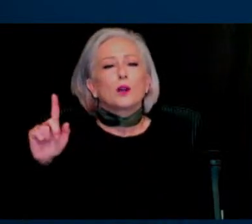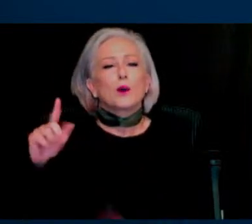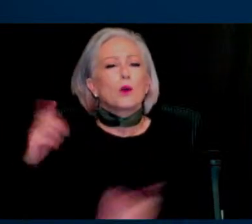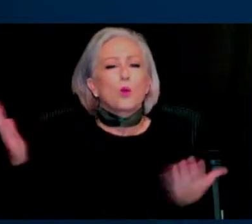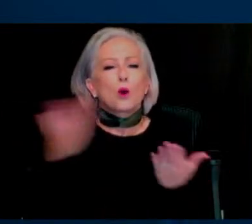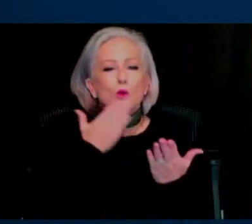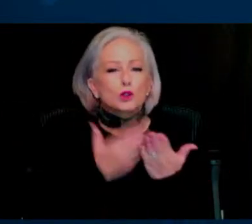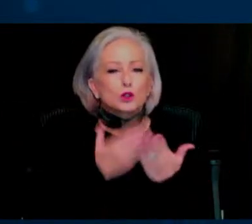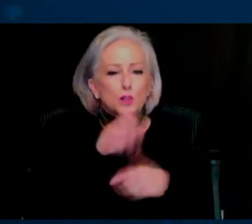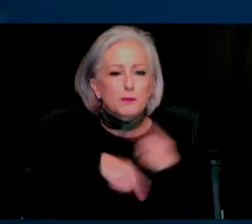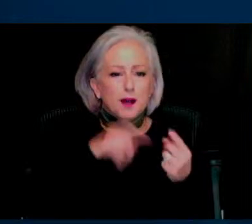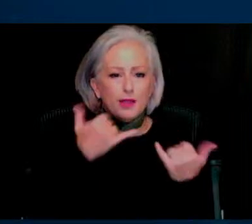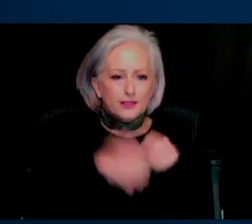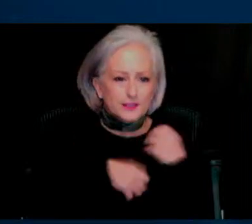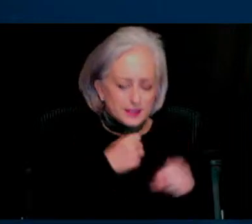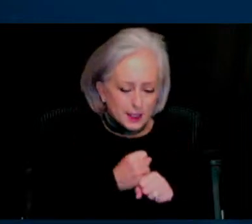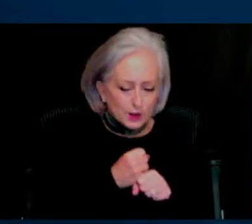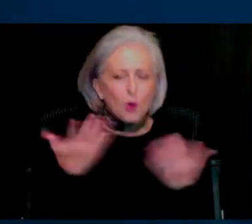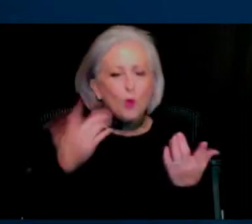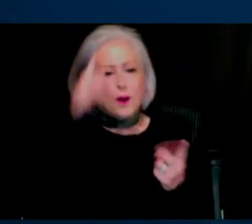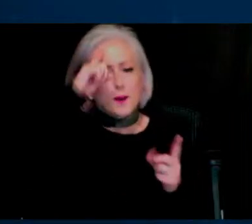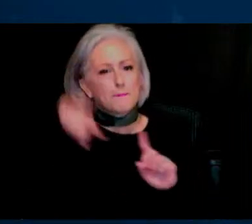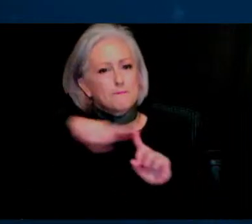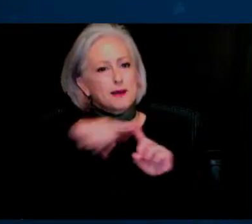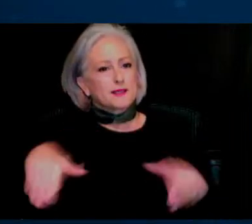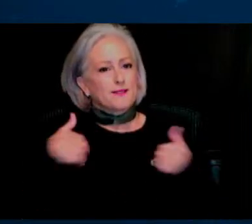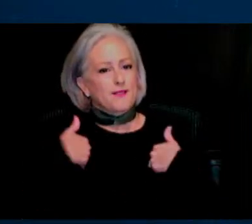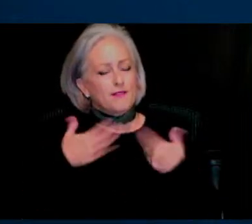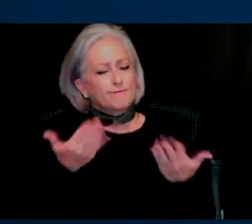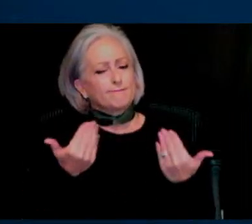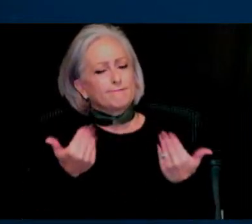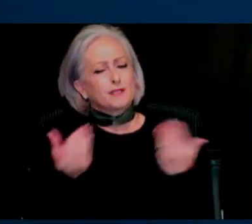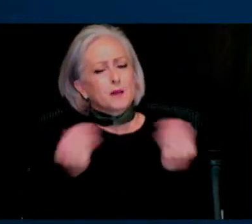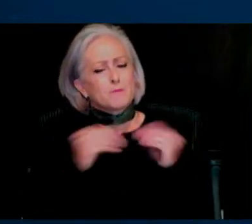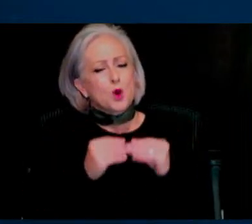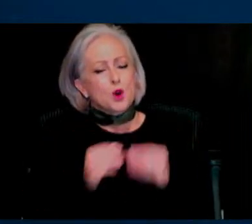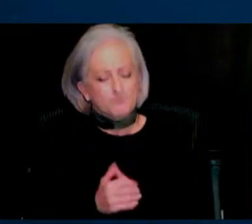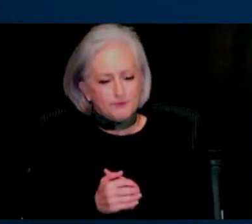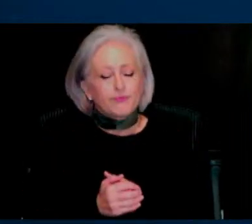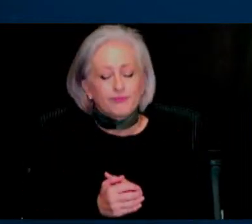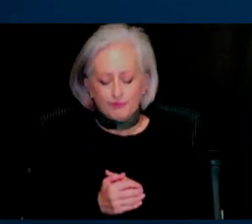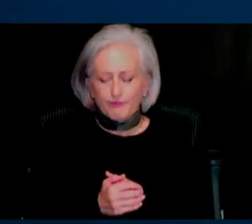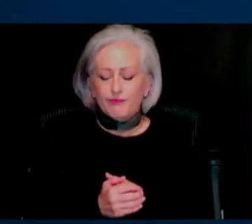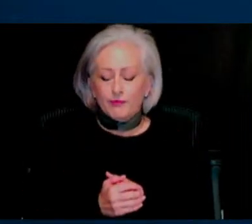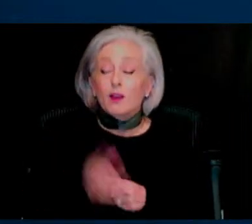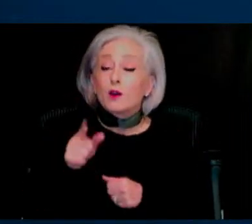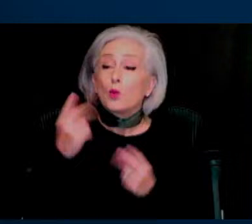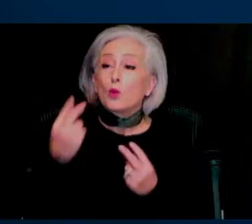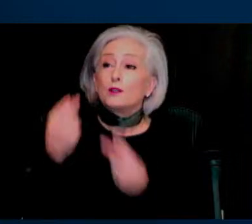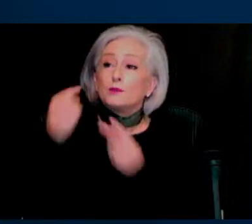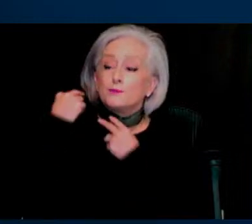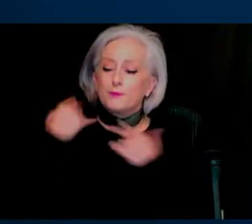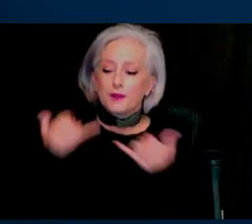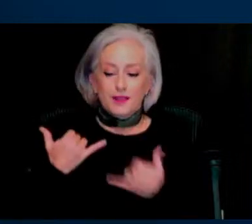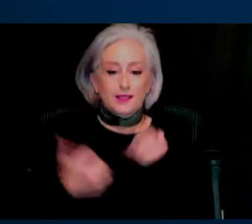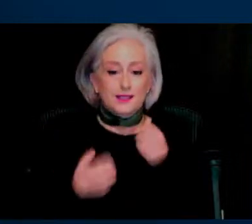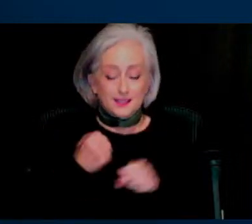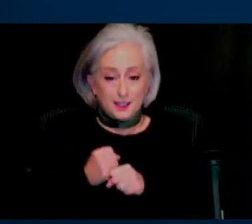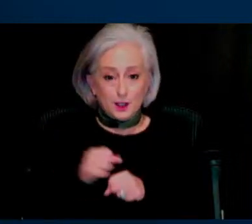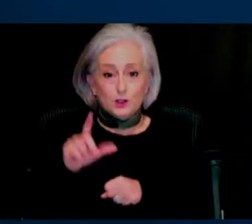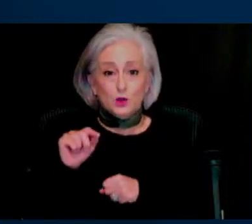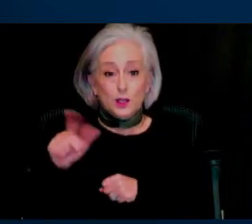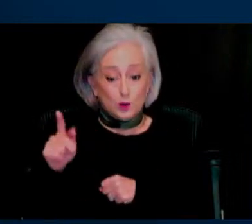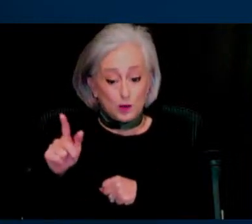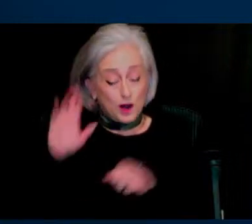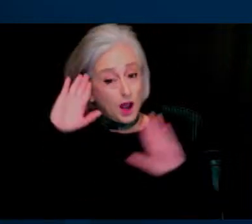the positives? Walk us through that a little bit. So the idea being that when we reflect on this year, and I hope we do this every single year, every